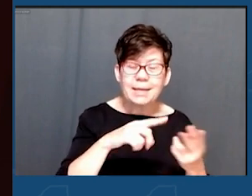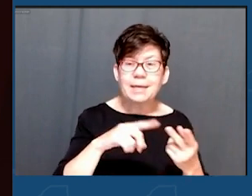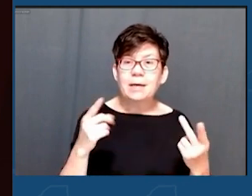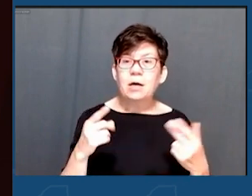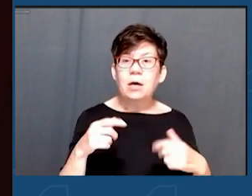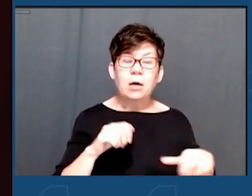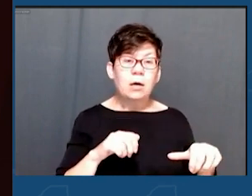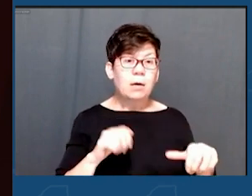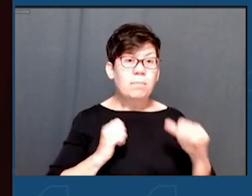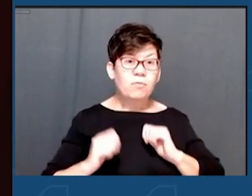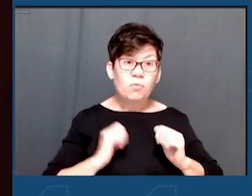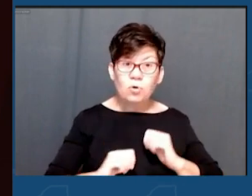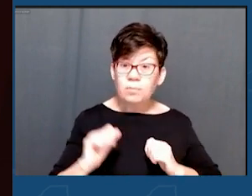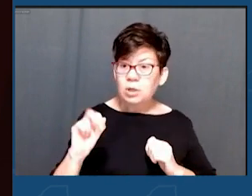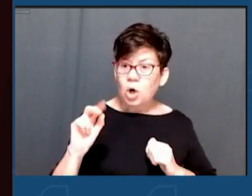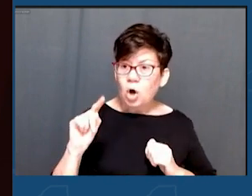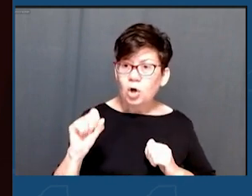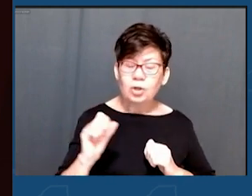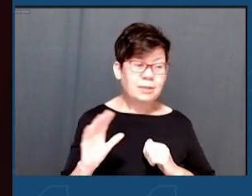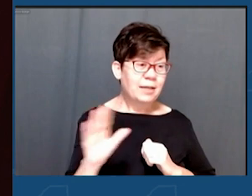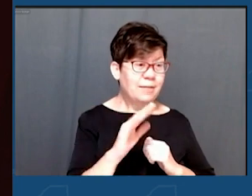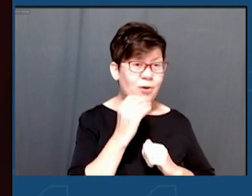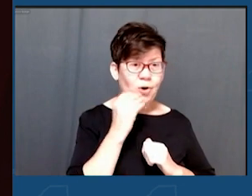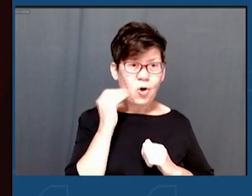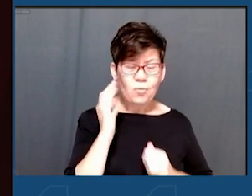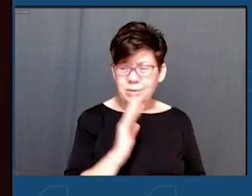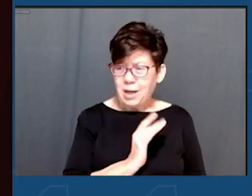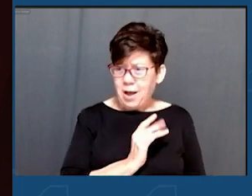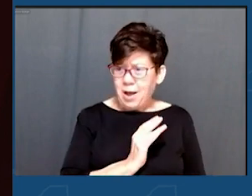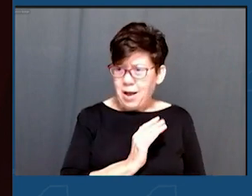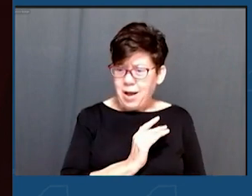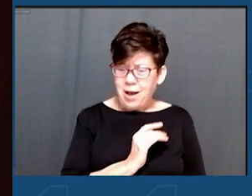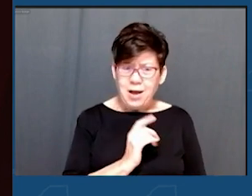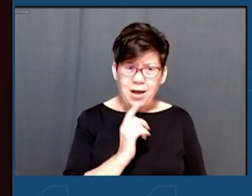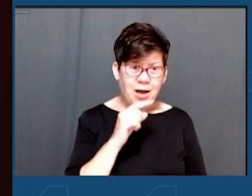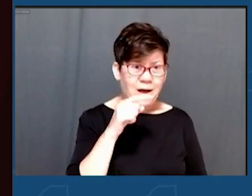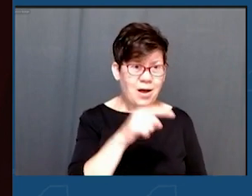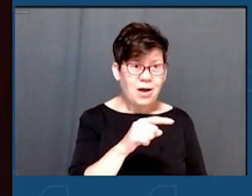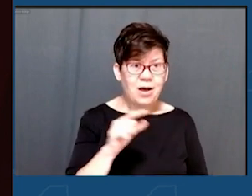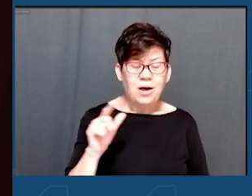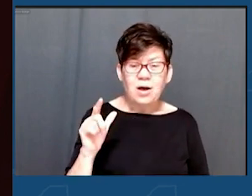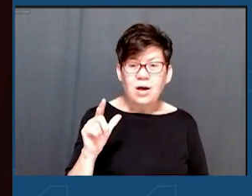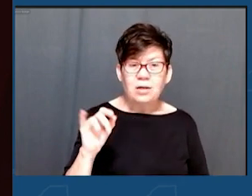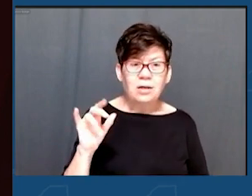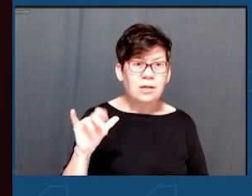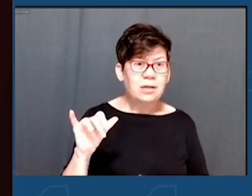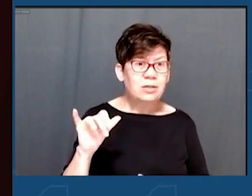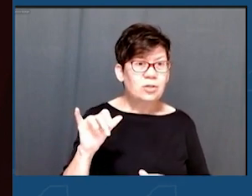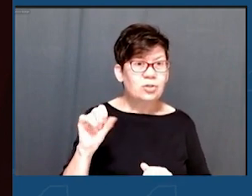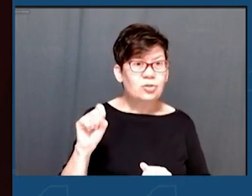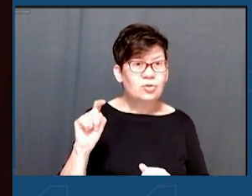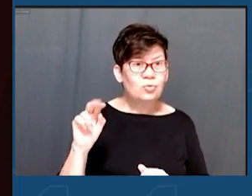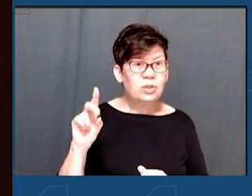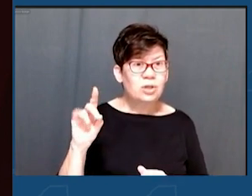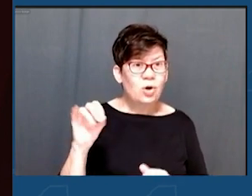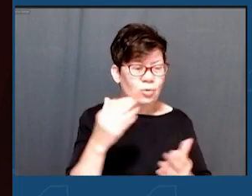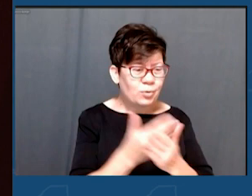space. Their homes are extraordinary. Literally her studio, where she does her work and her framing, is right next to her little